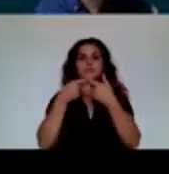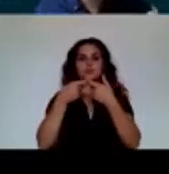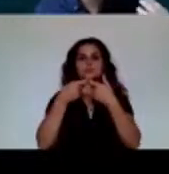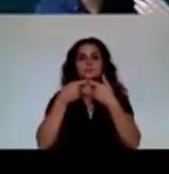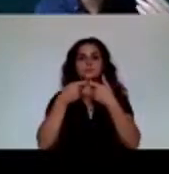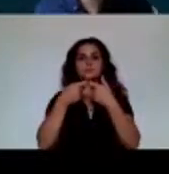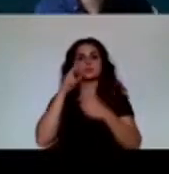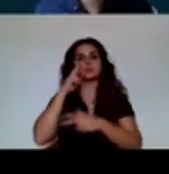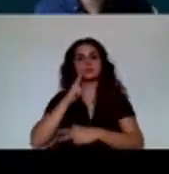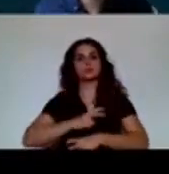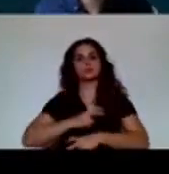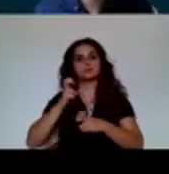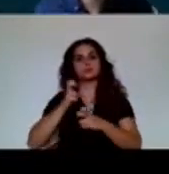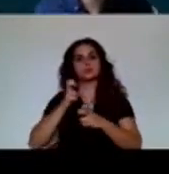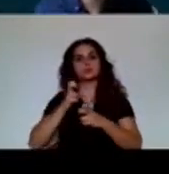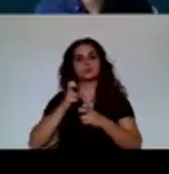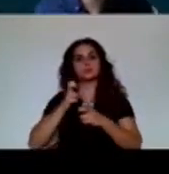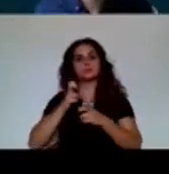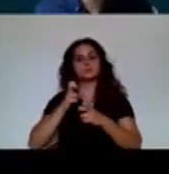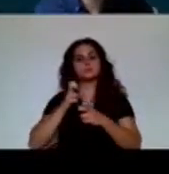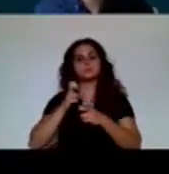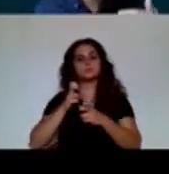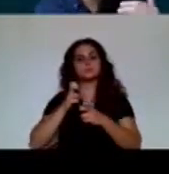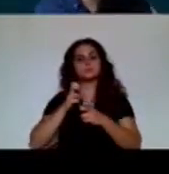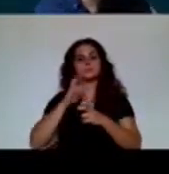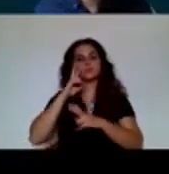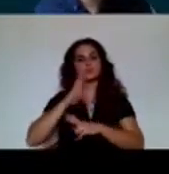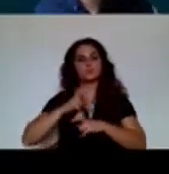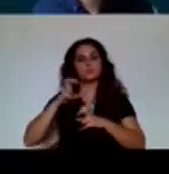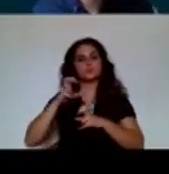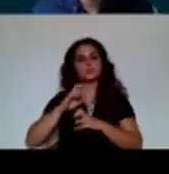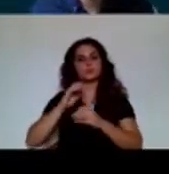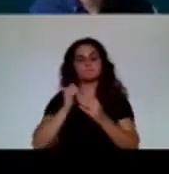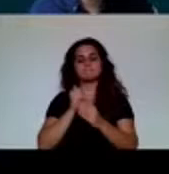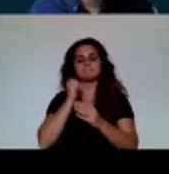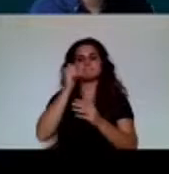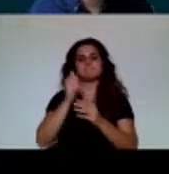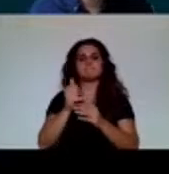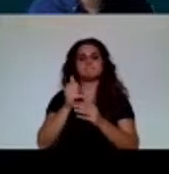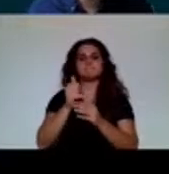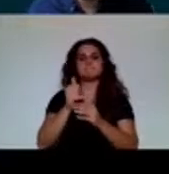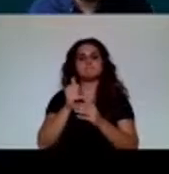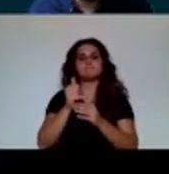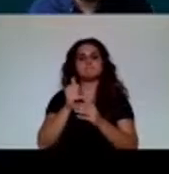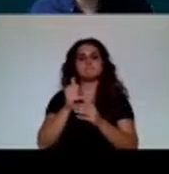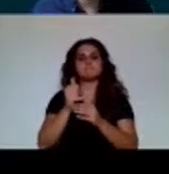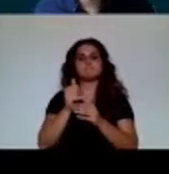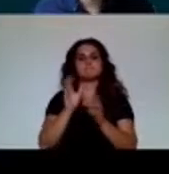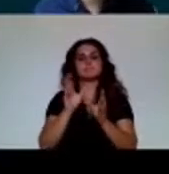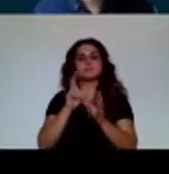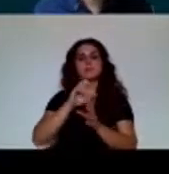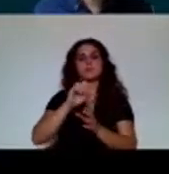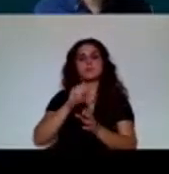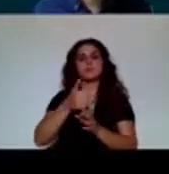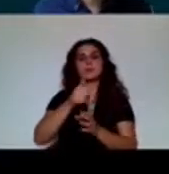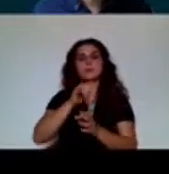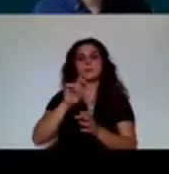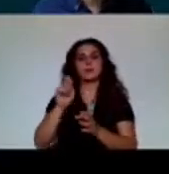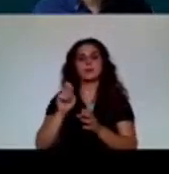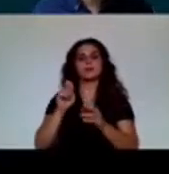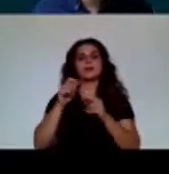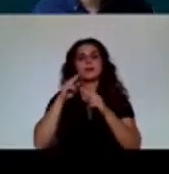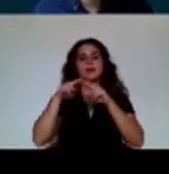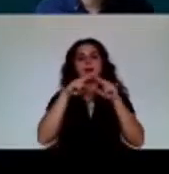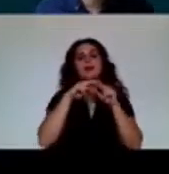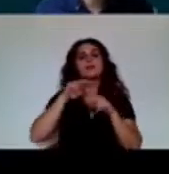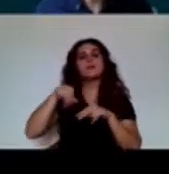was found by Abud and found also later by Rabe and Billman in their meta-analysis, we